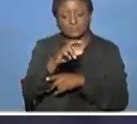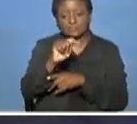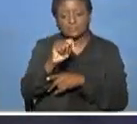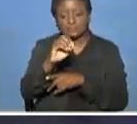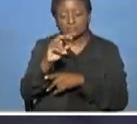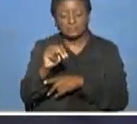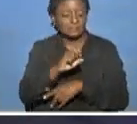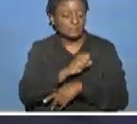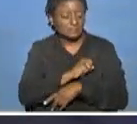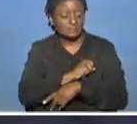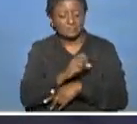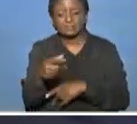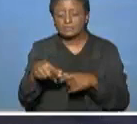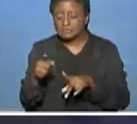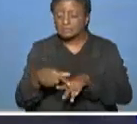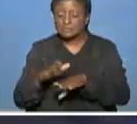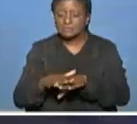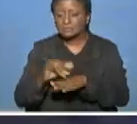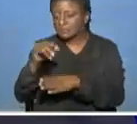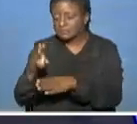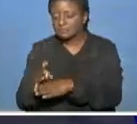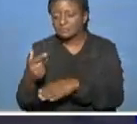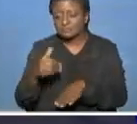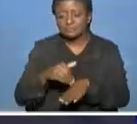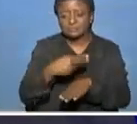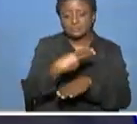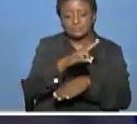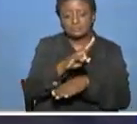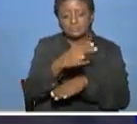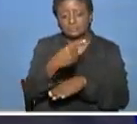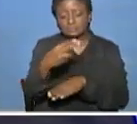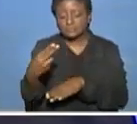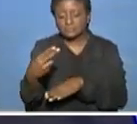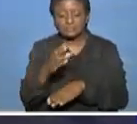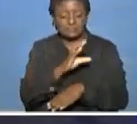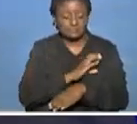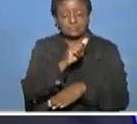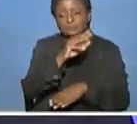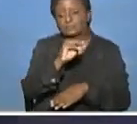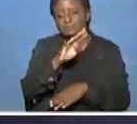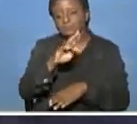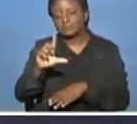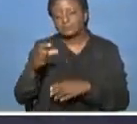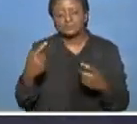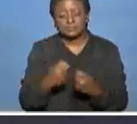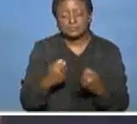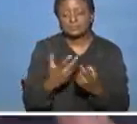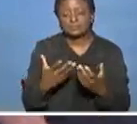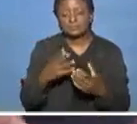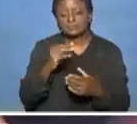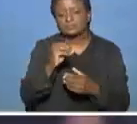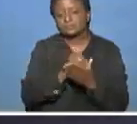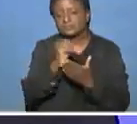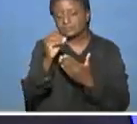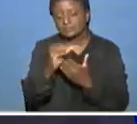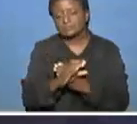Campbell basketball tournament at the AFRD Gymnasium. Hugh Campbell, March Madness for the Bahamas. Place